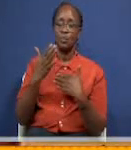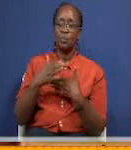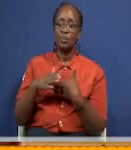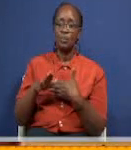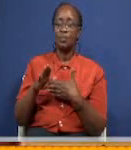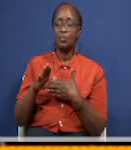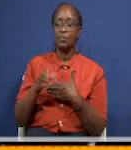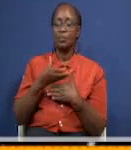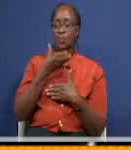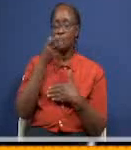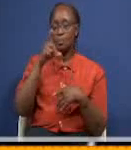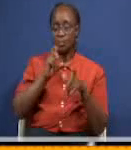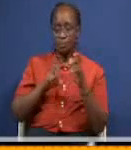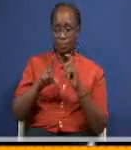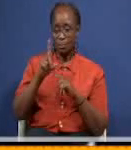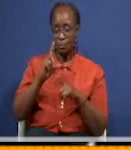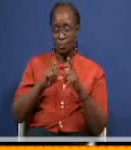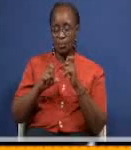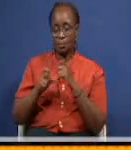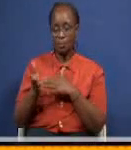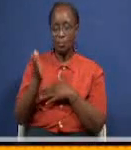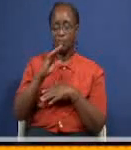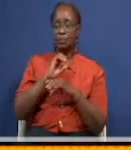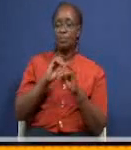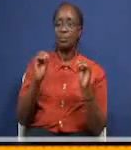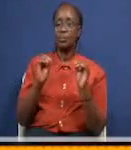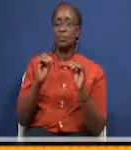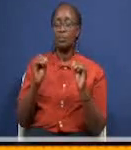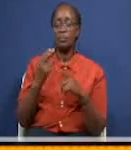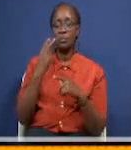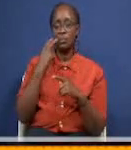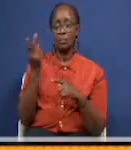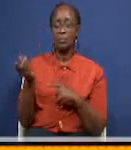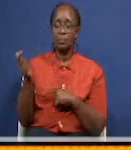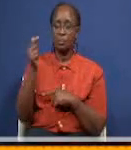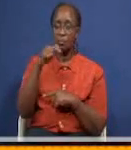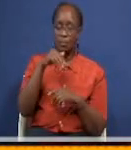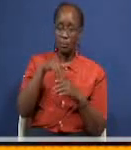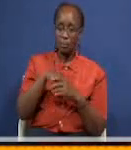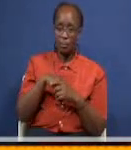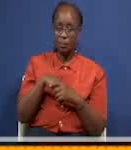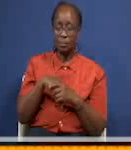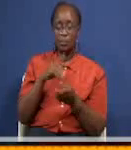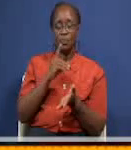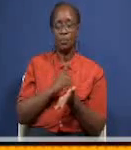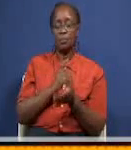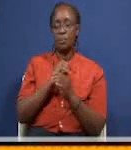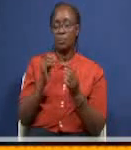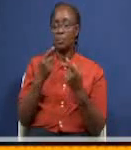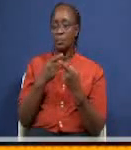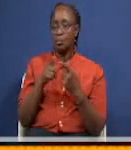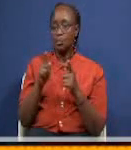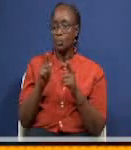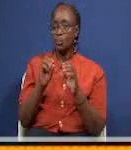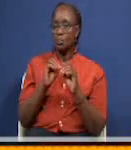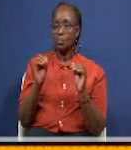nya kuzura gishoke byuria kuria gushokera. And I saw him when he came in. I'm not a doctor, but there was nothing